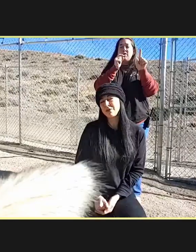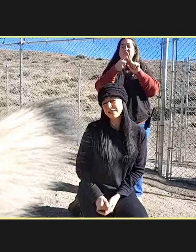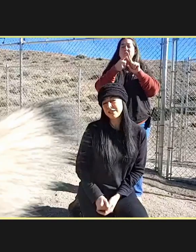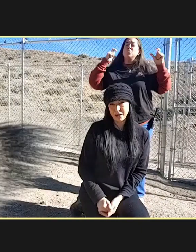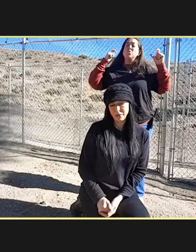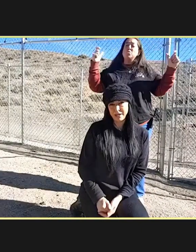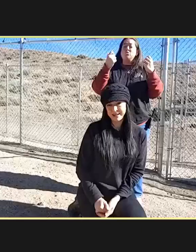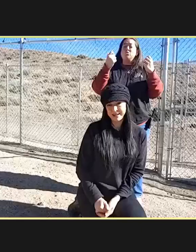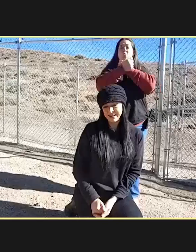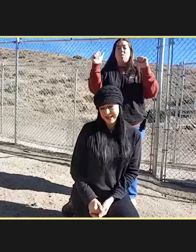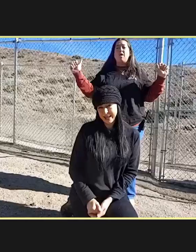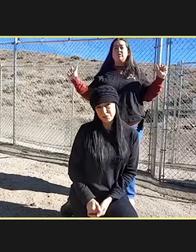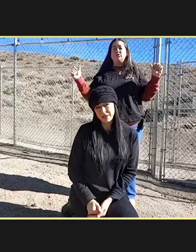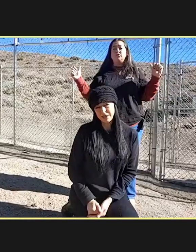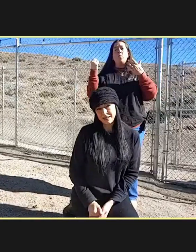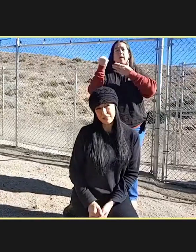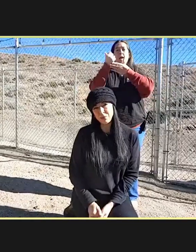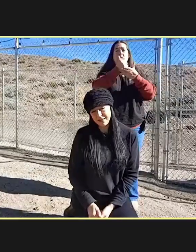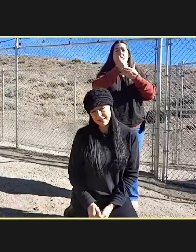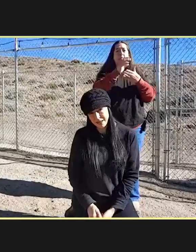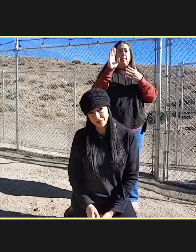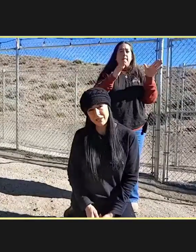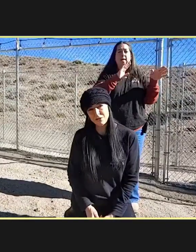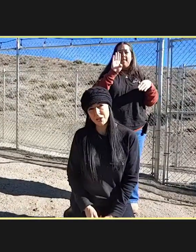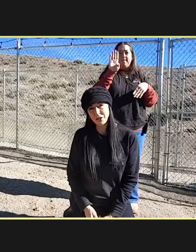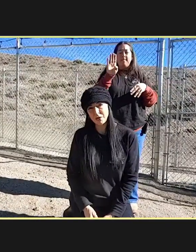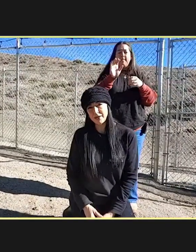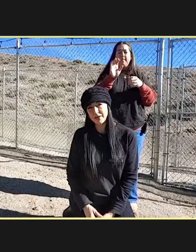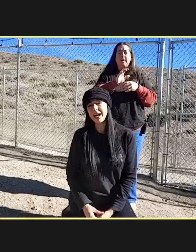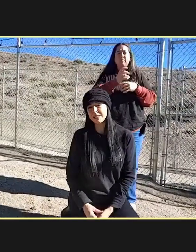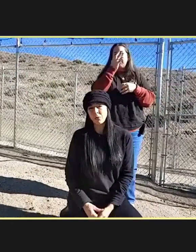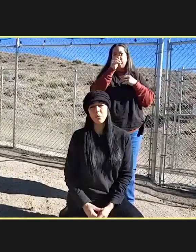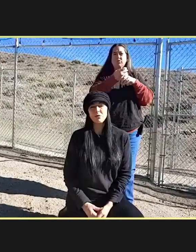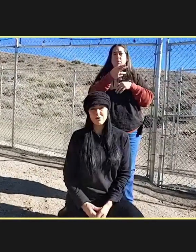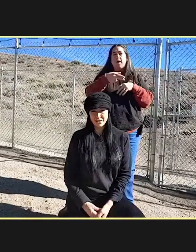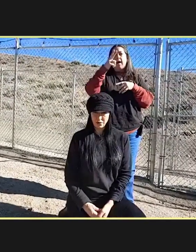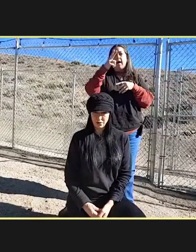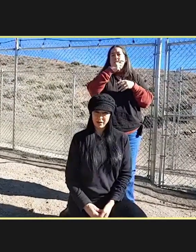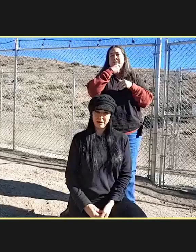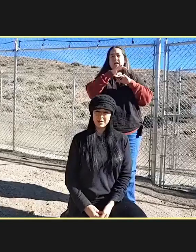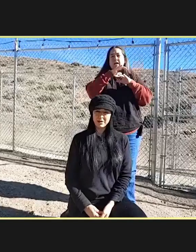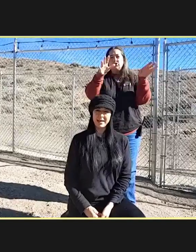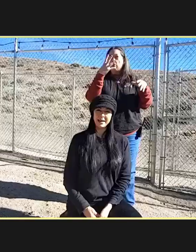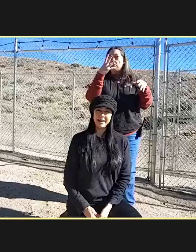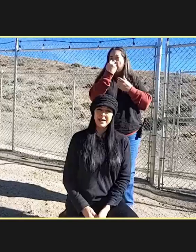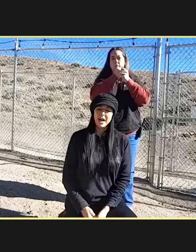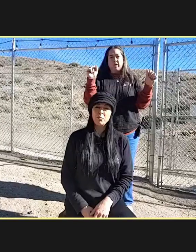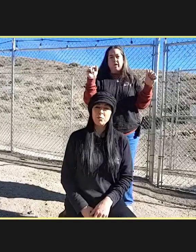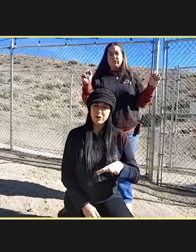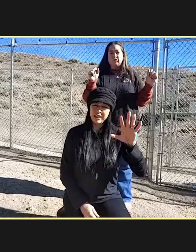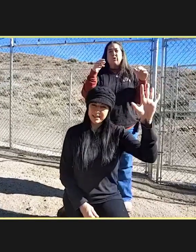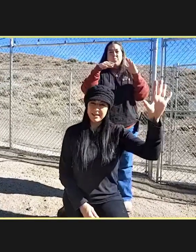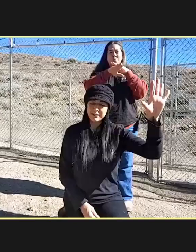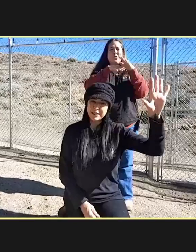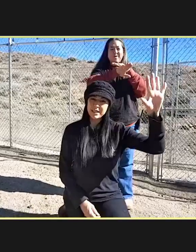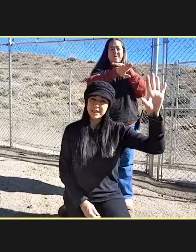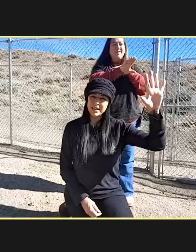we rescued her from a huge rescue that we helped Plan B with a couple of years ago called the High Desert Wolf Rescue. It